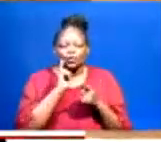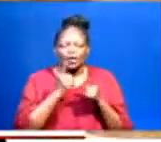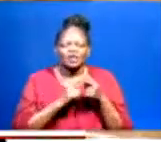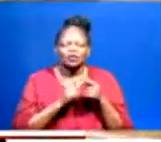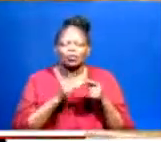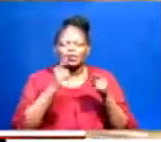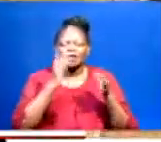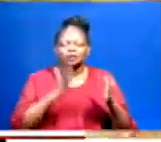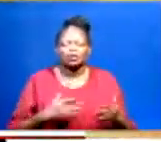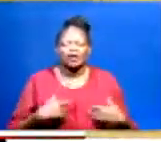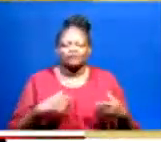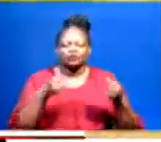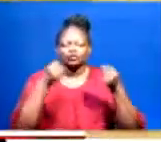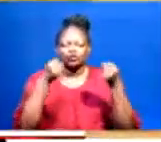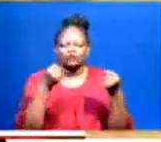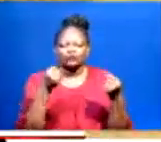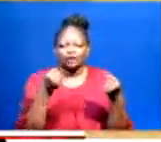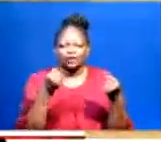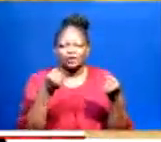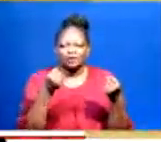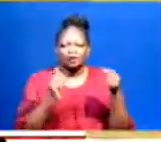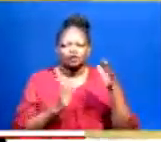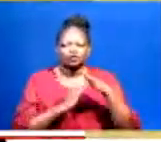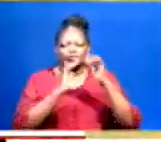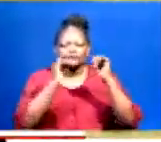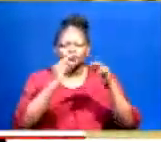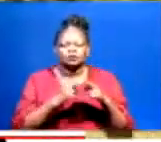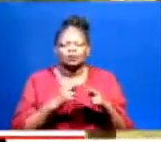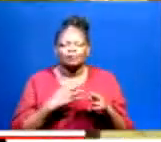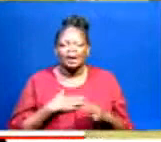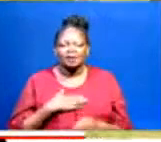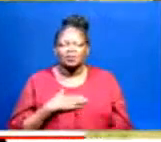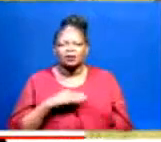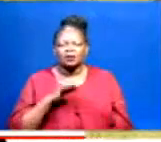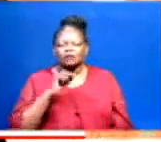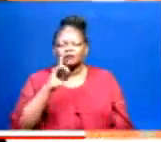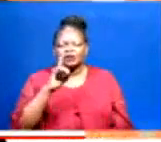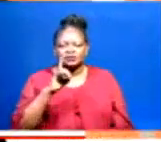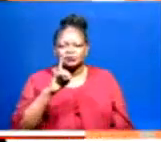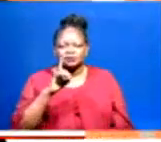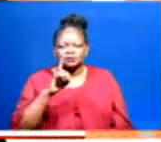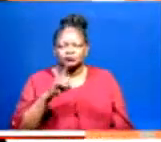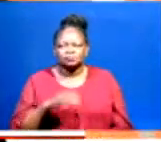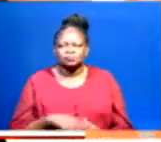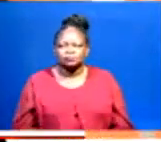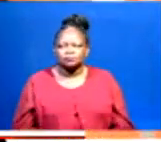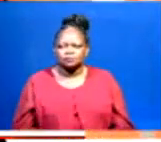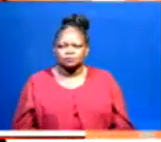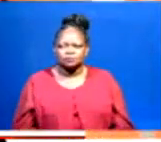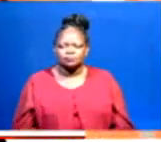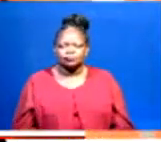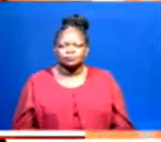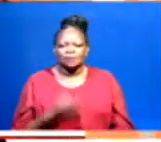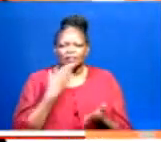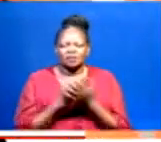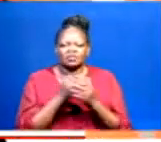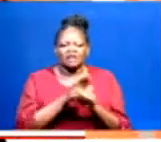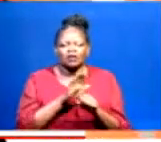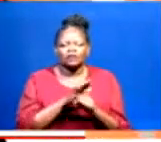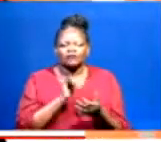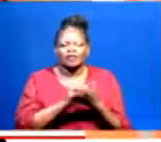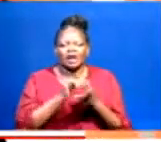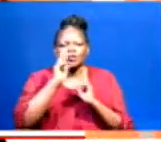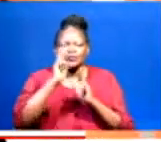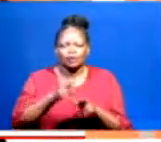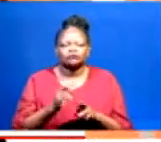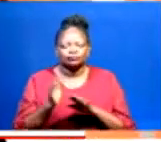with the trophies. For Prime Edition, I'm Fred Njogu. Thank you, Njogu, for that report. Moving on,